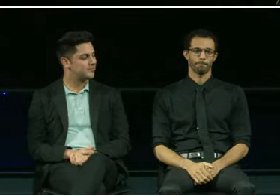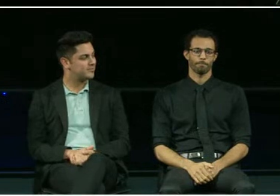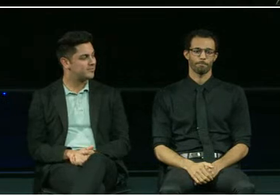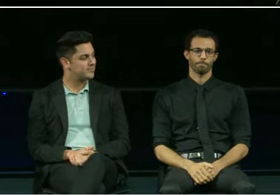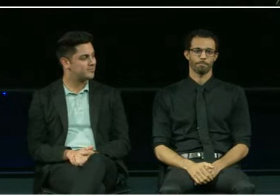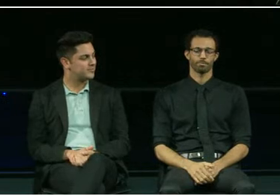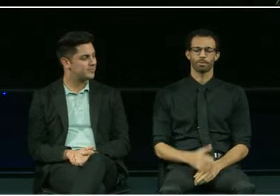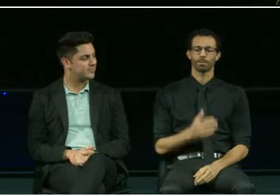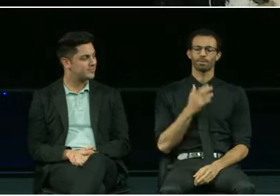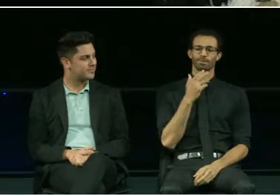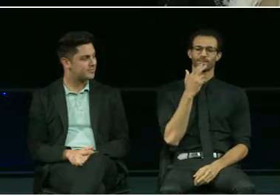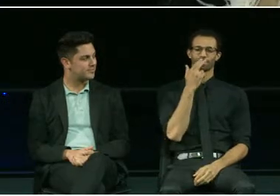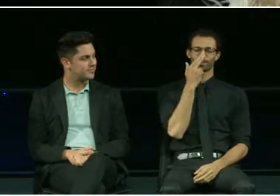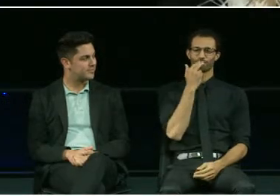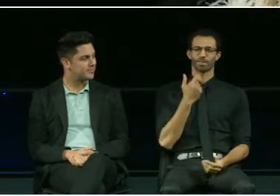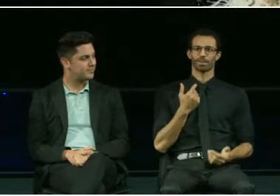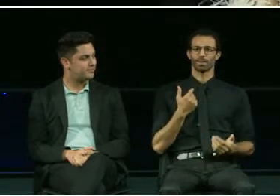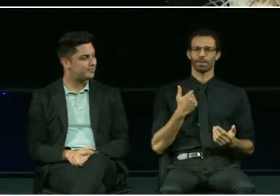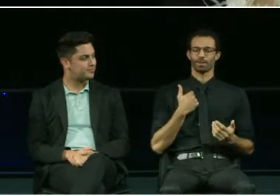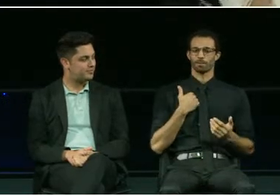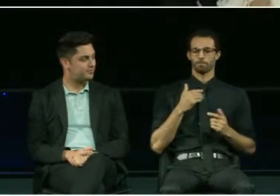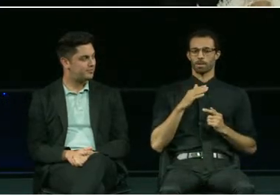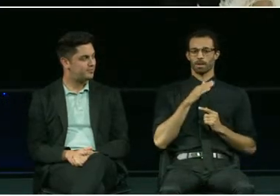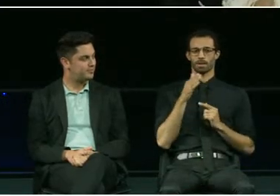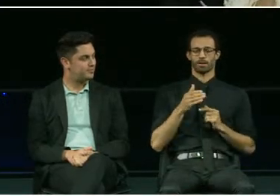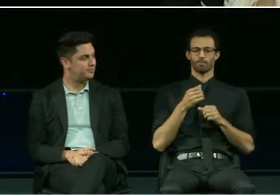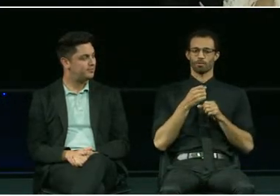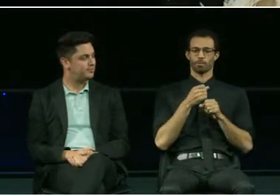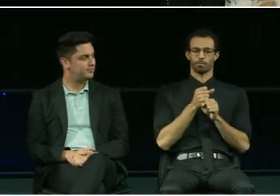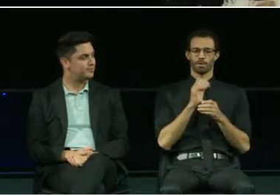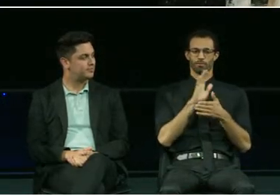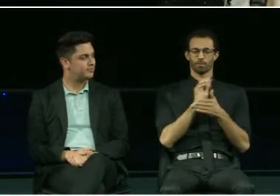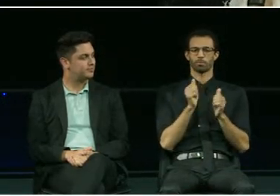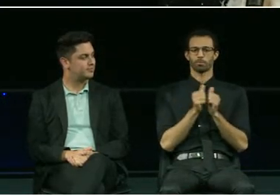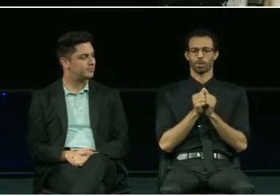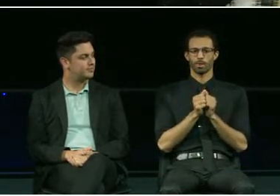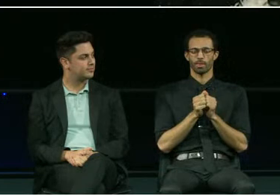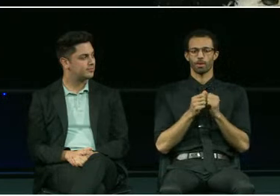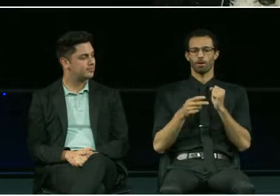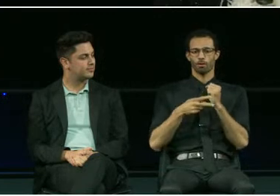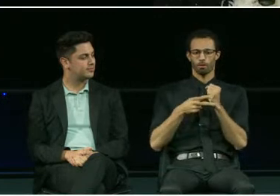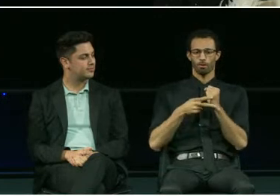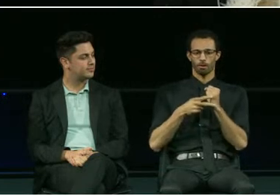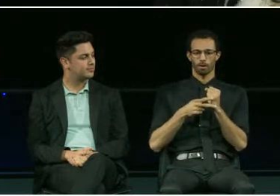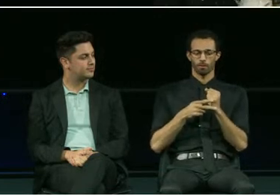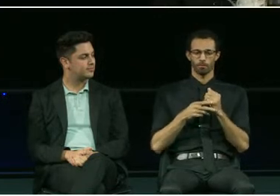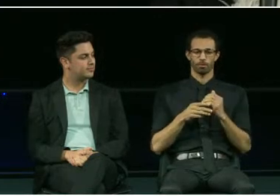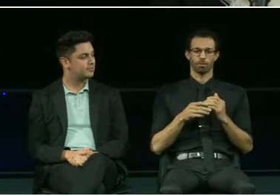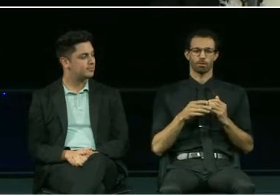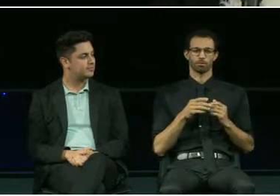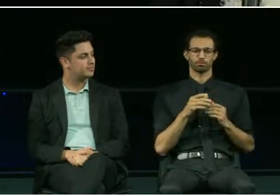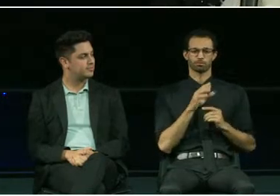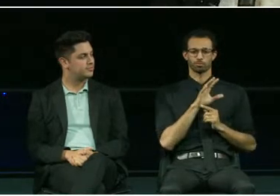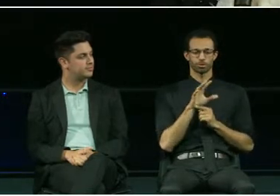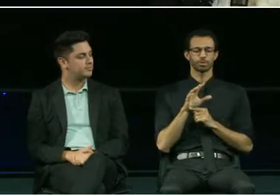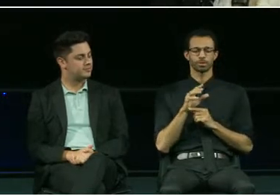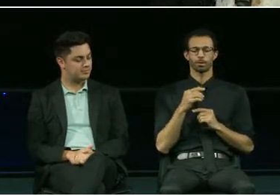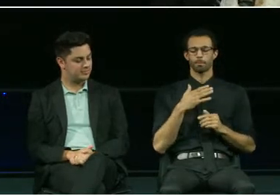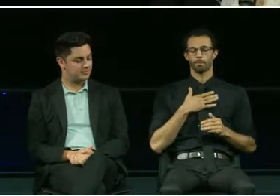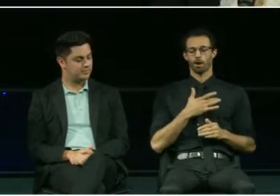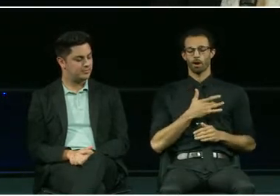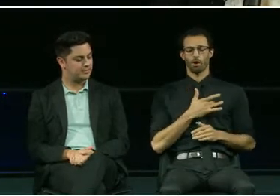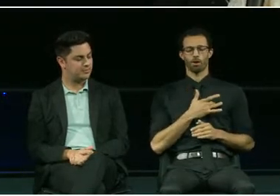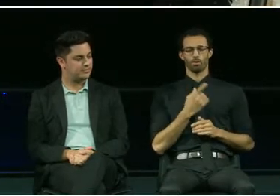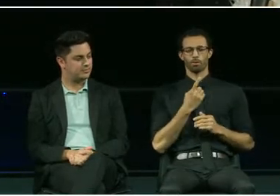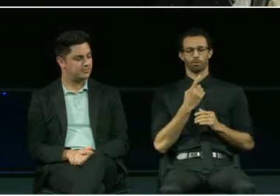It's funny, I hadn't made an archival film in a long time or worked on one. My heart has always sort of been